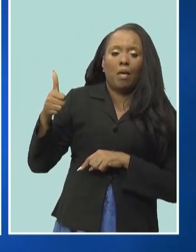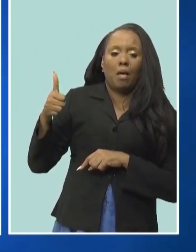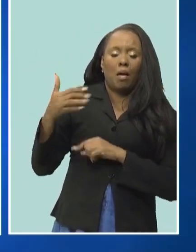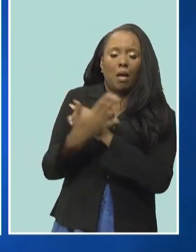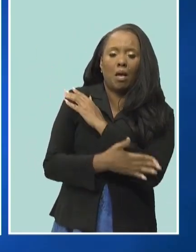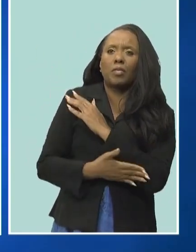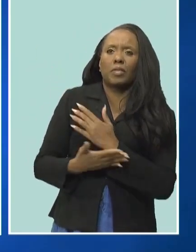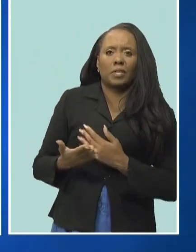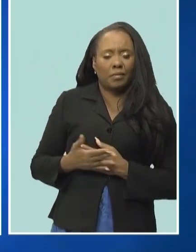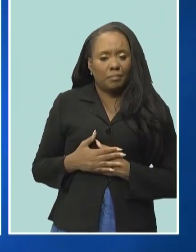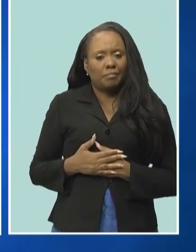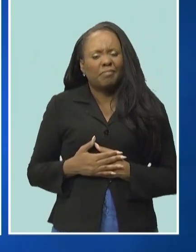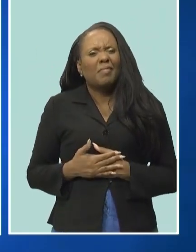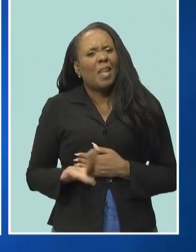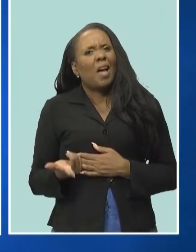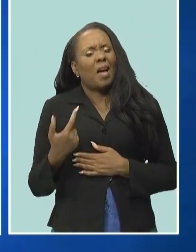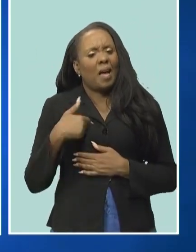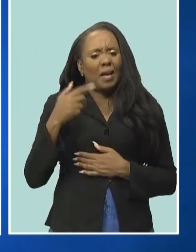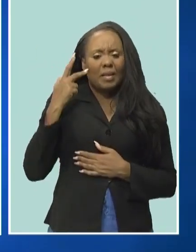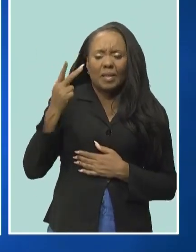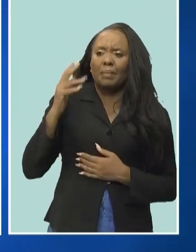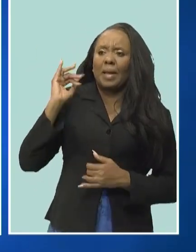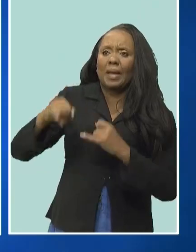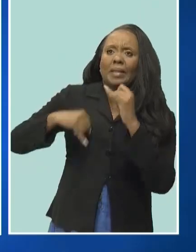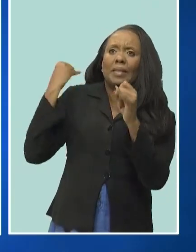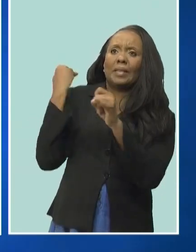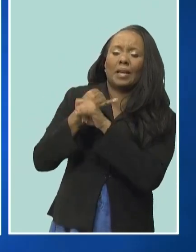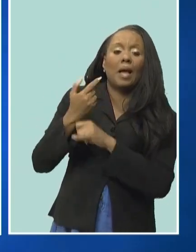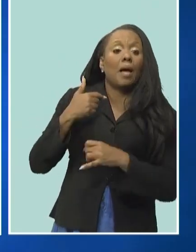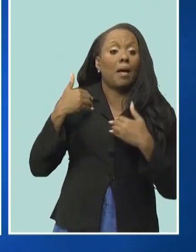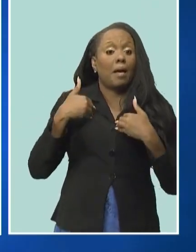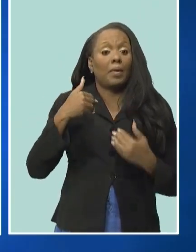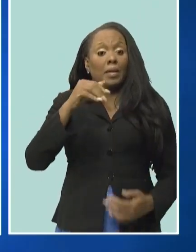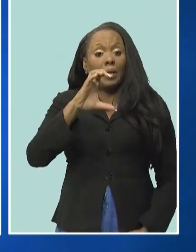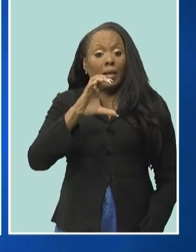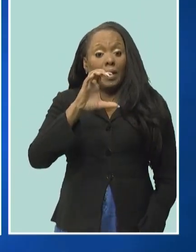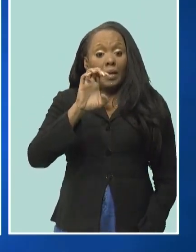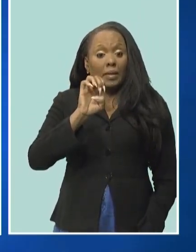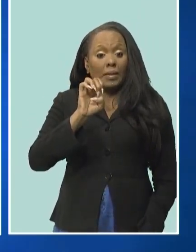international, you know, games export, like the granola cereal. I got a cereal too